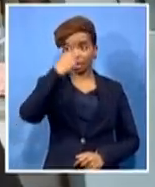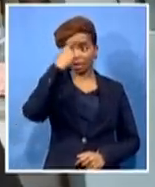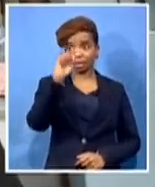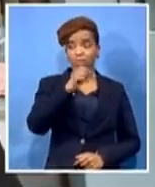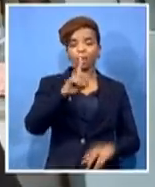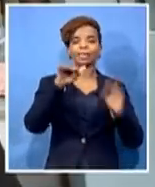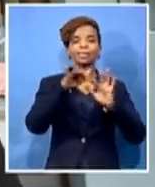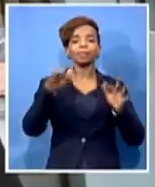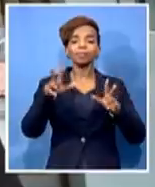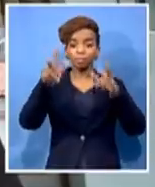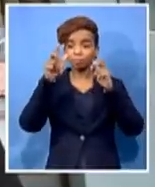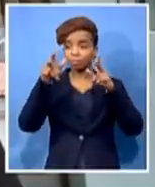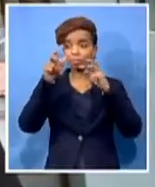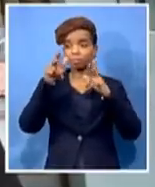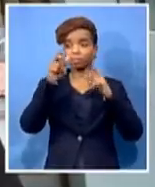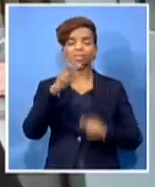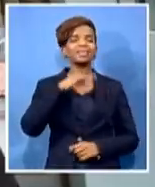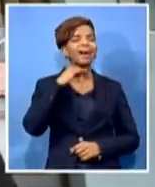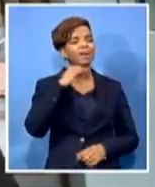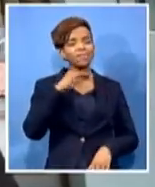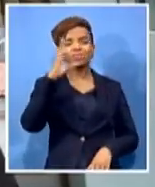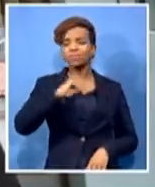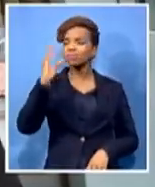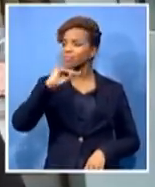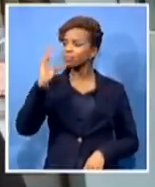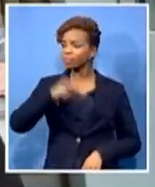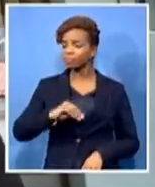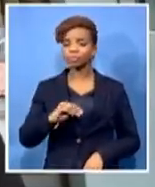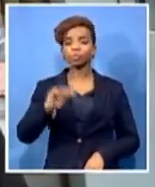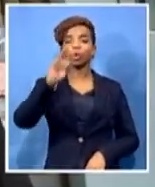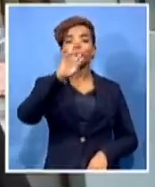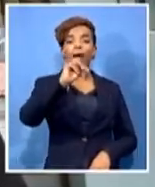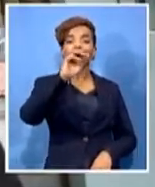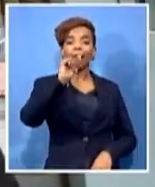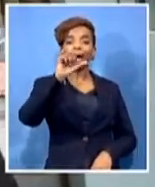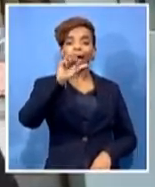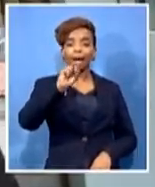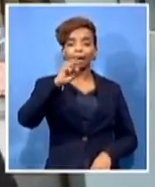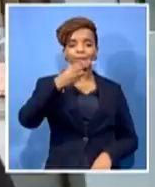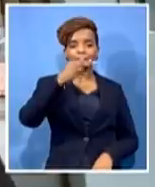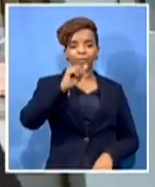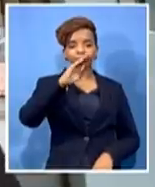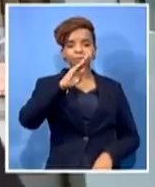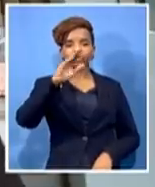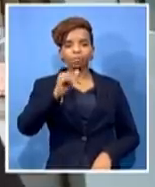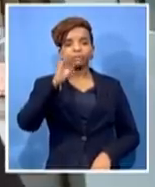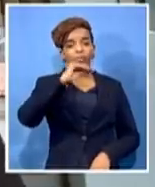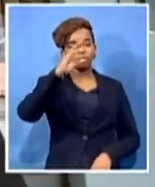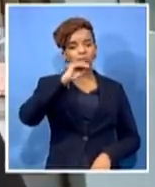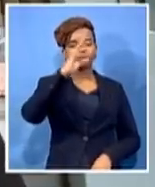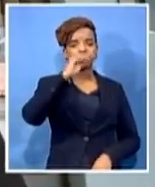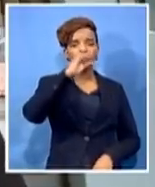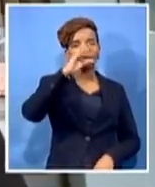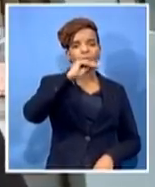talks. Mashaba is talking about action. Let's hope he will act on the action that Action South